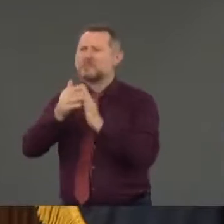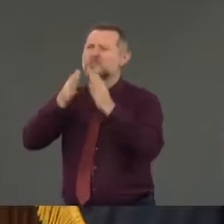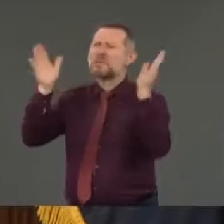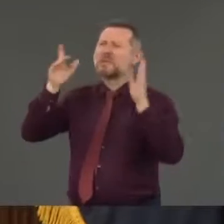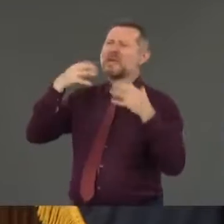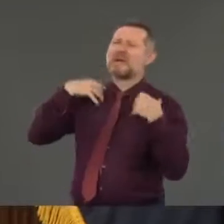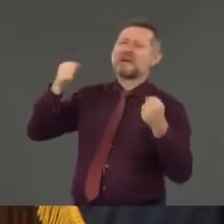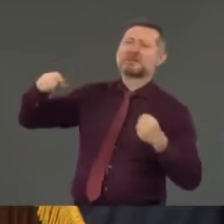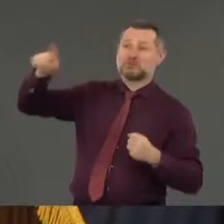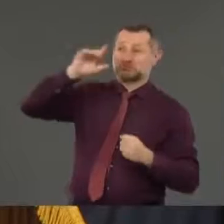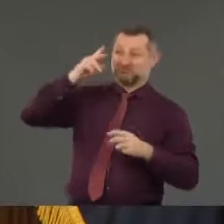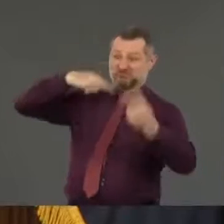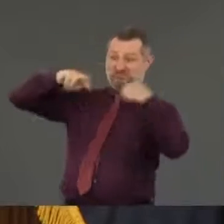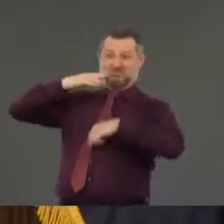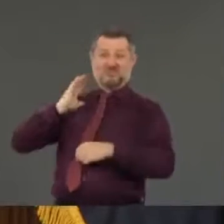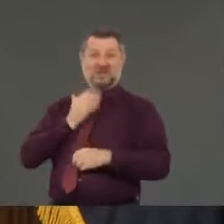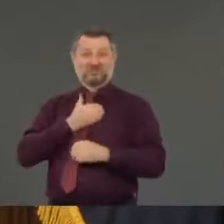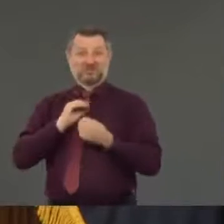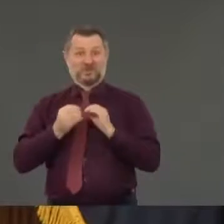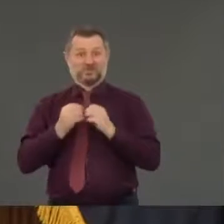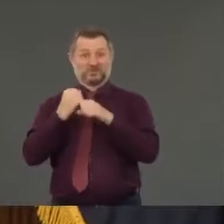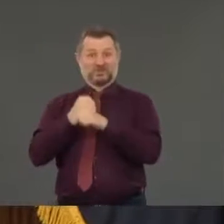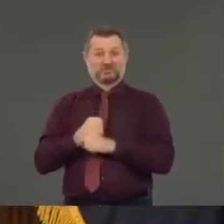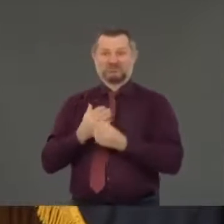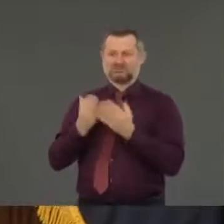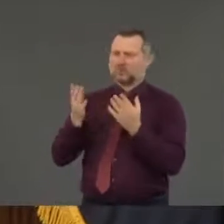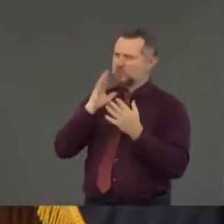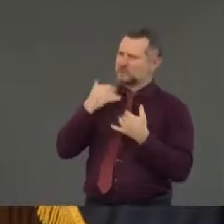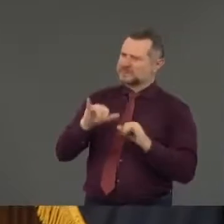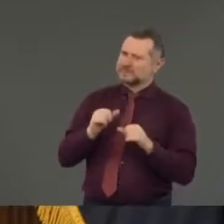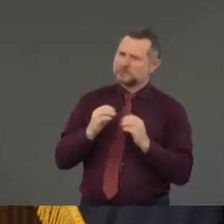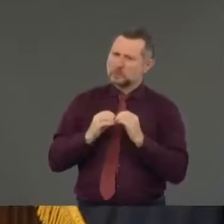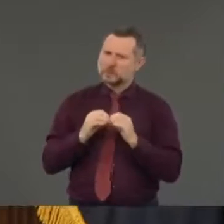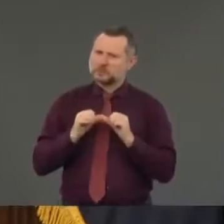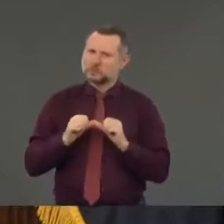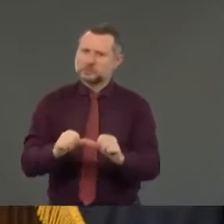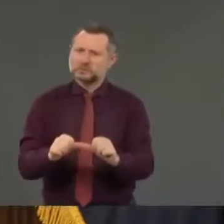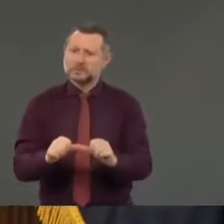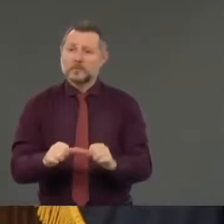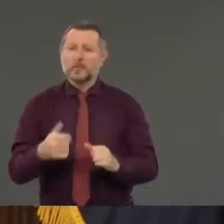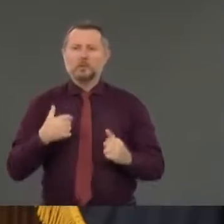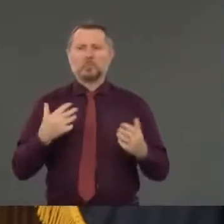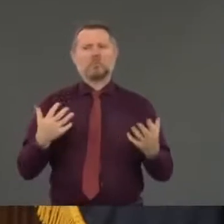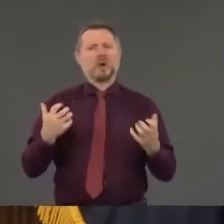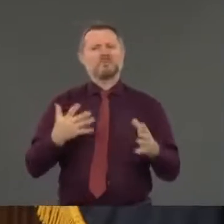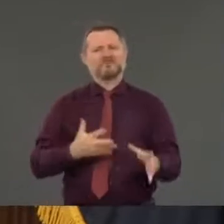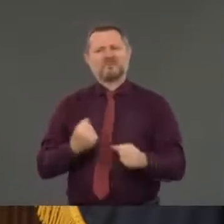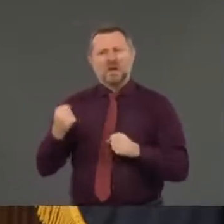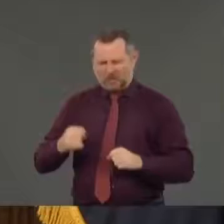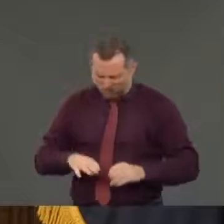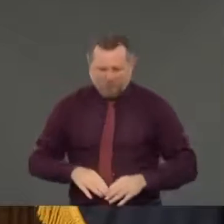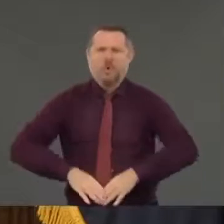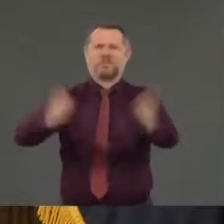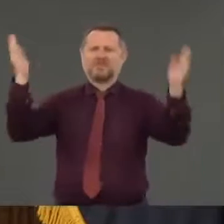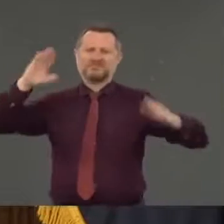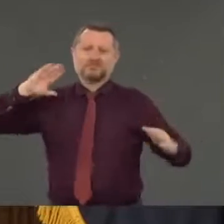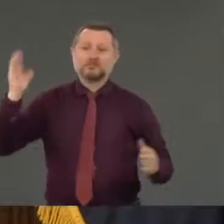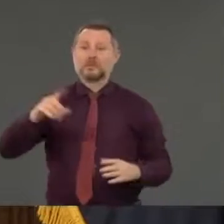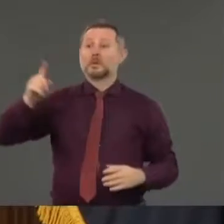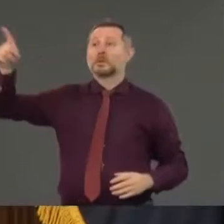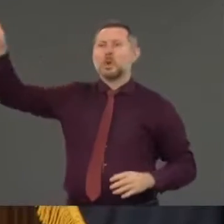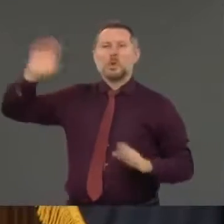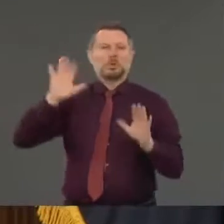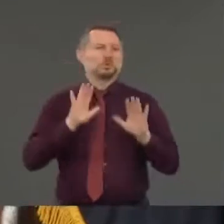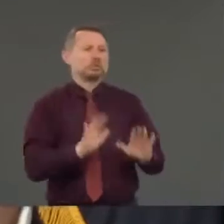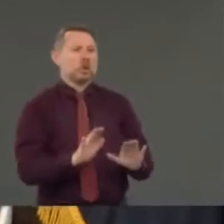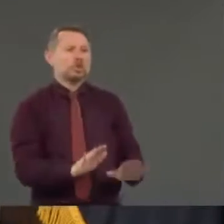And that's what we'll continue to do. I would like it to open faster than they would like it to open,